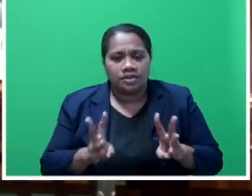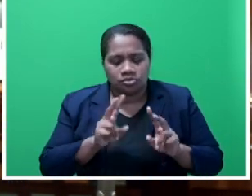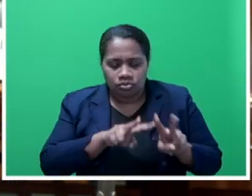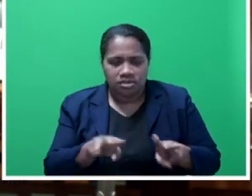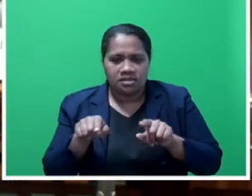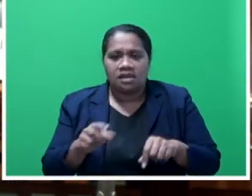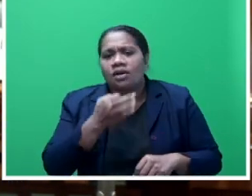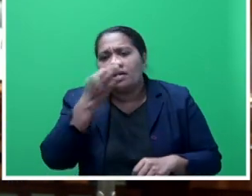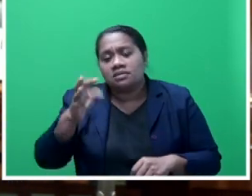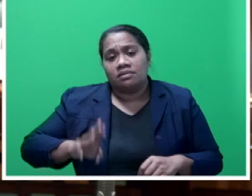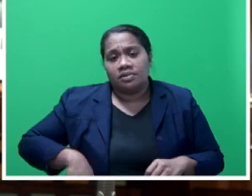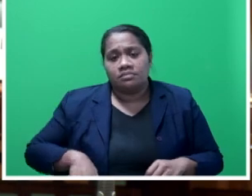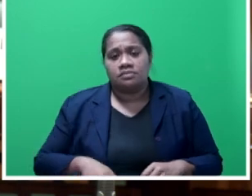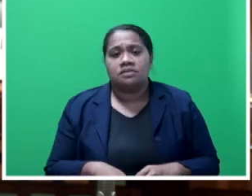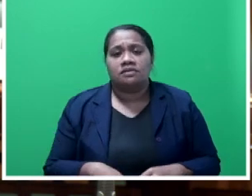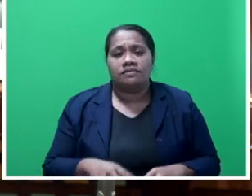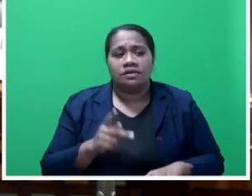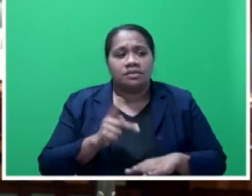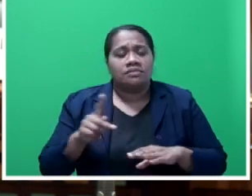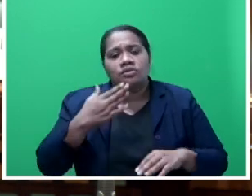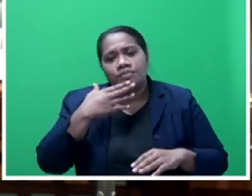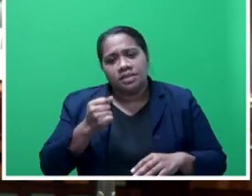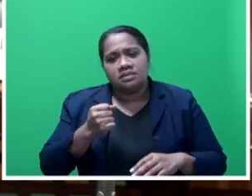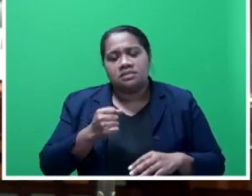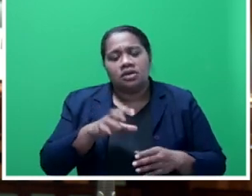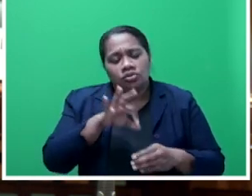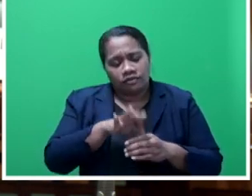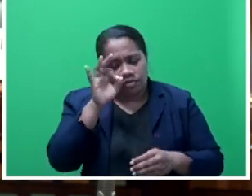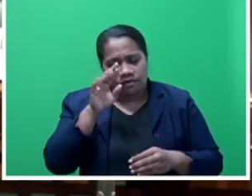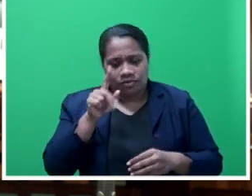members of Parliament to unanimously vote for this particular guarantee. Thank you.